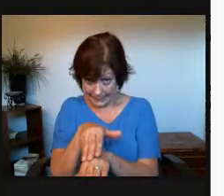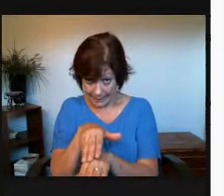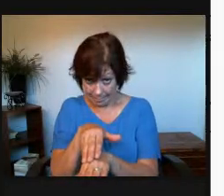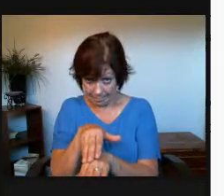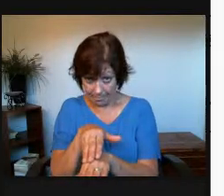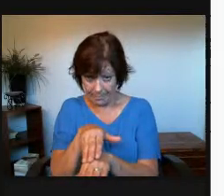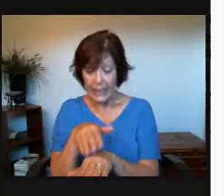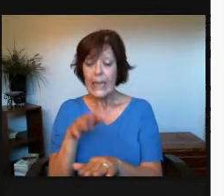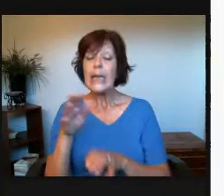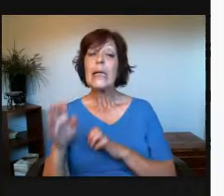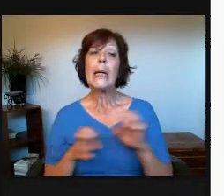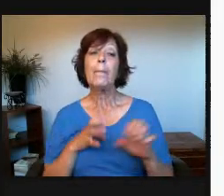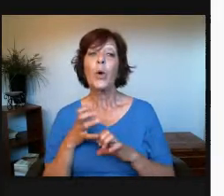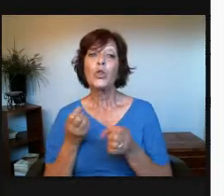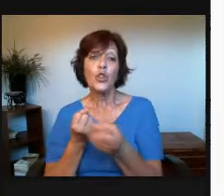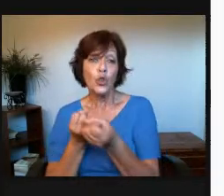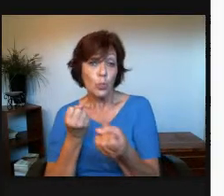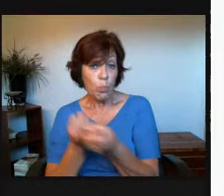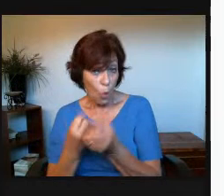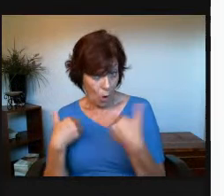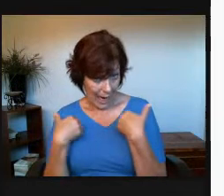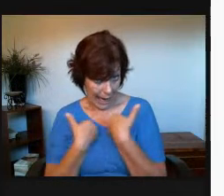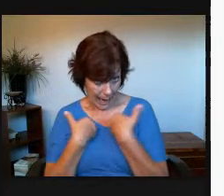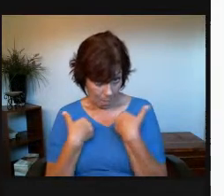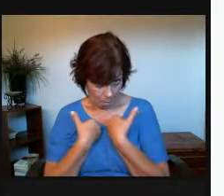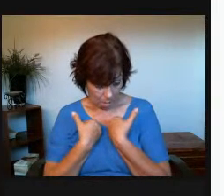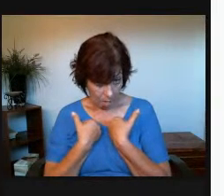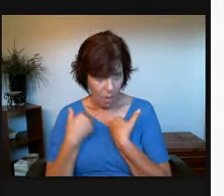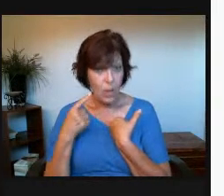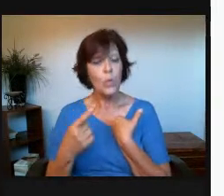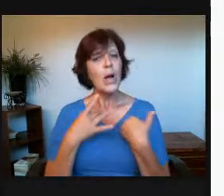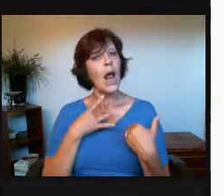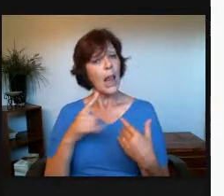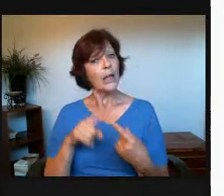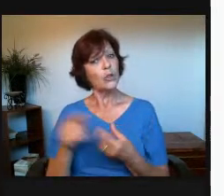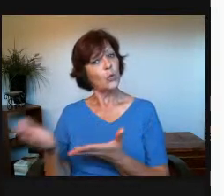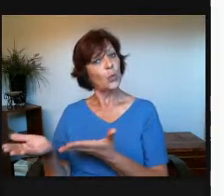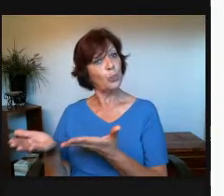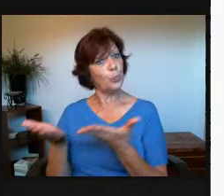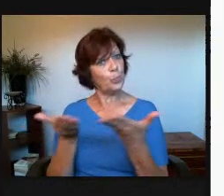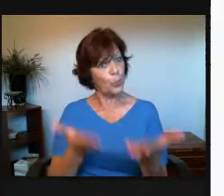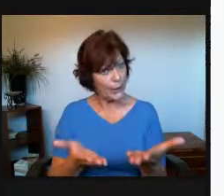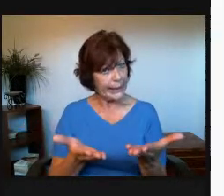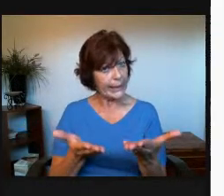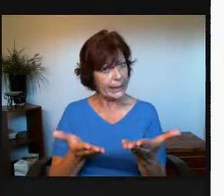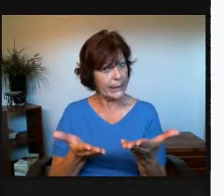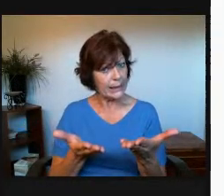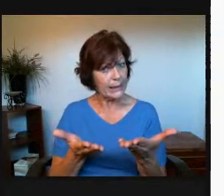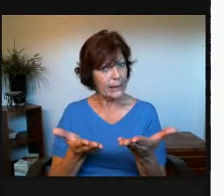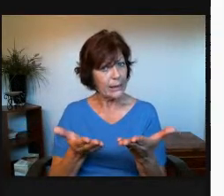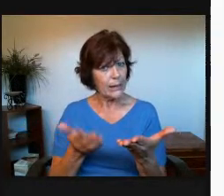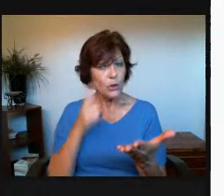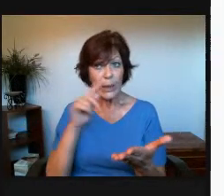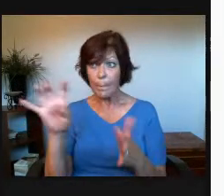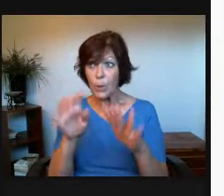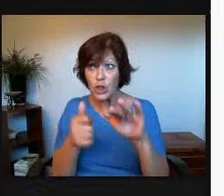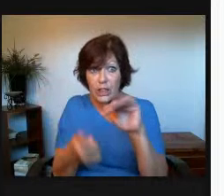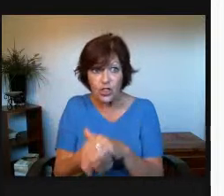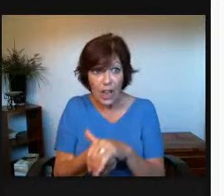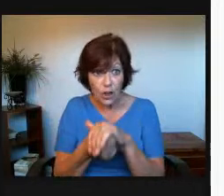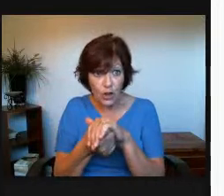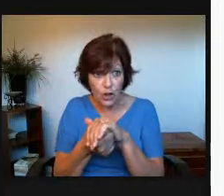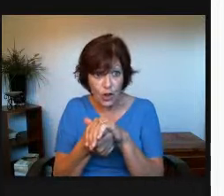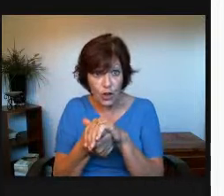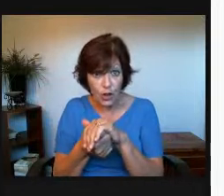an emotional support animal, and you would like to bring it into the emergency shelter,